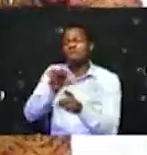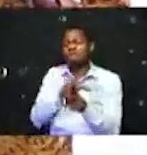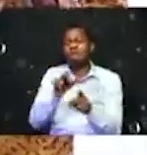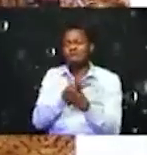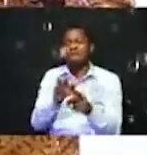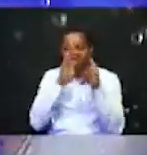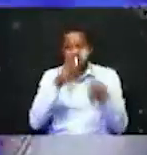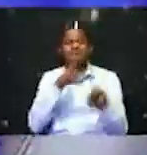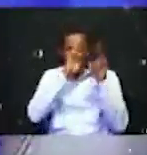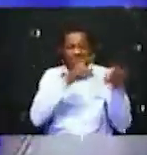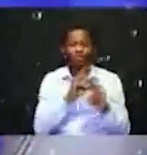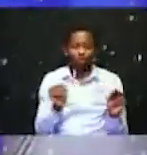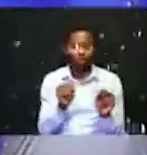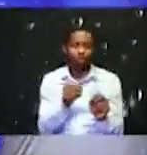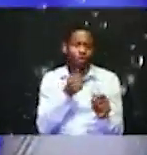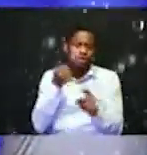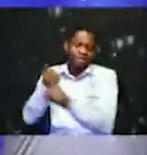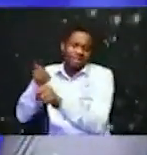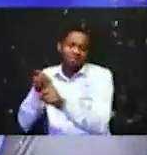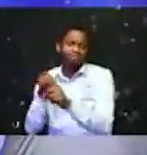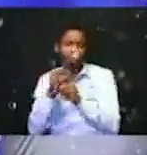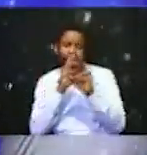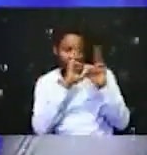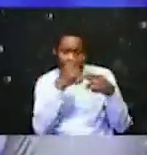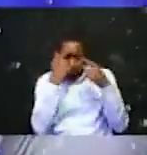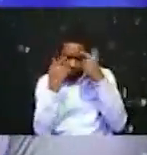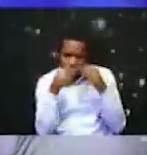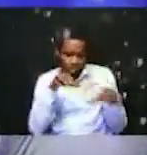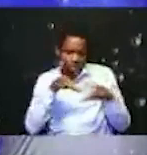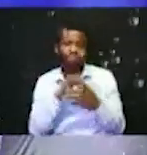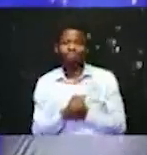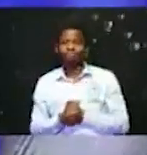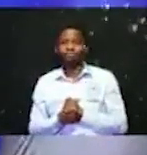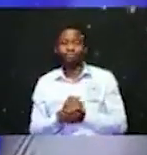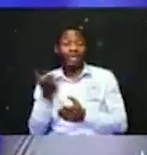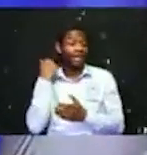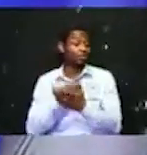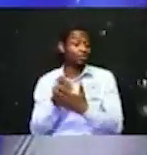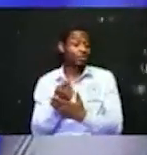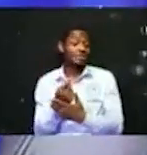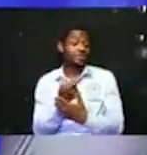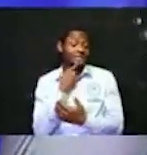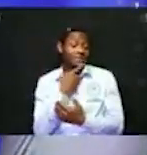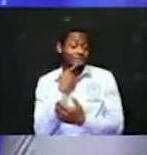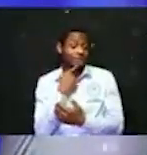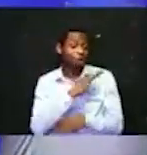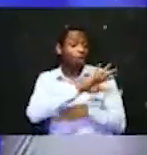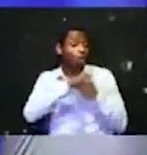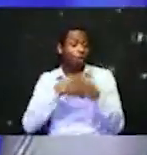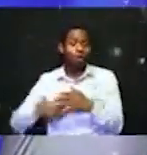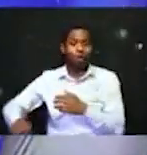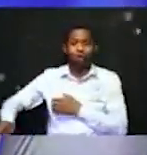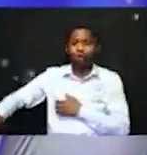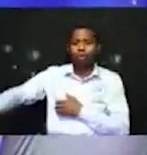mu nipa ne bebu. I said last week that we are all born with gifts and talents. That's a net me can say ye nyina wo nyame